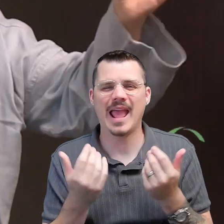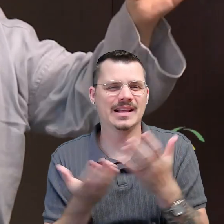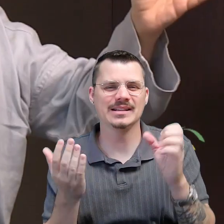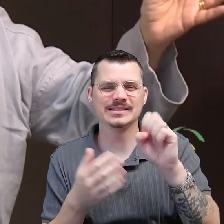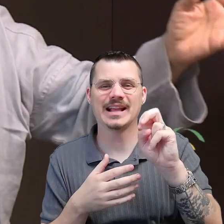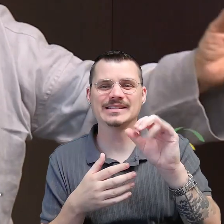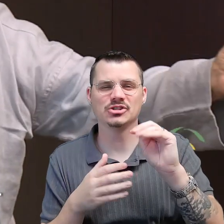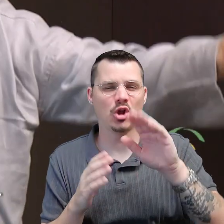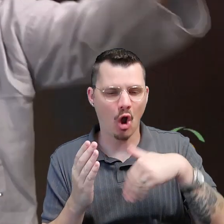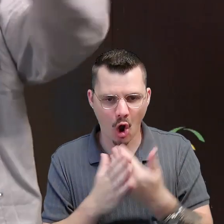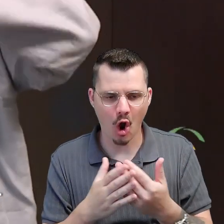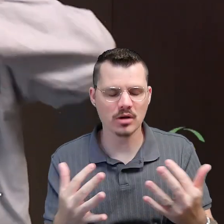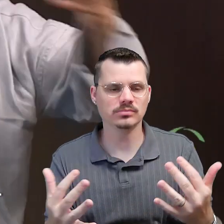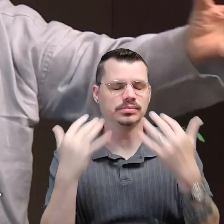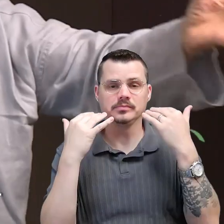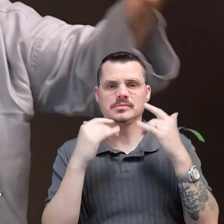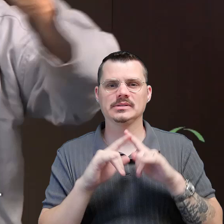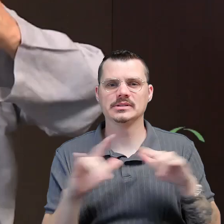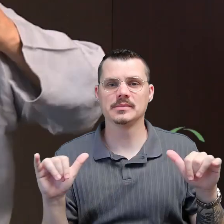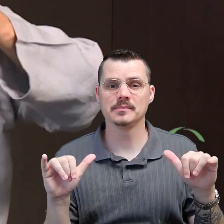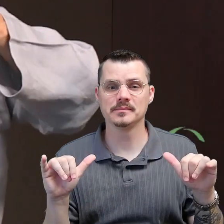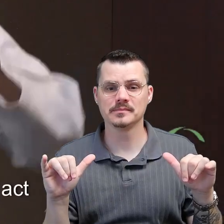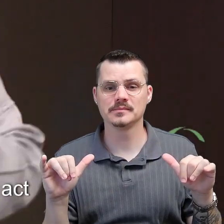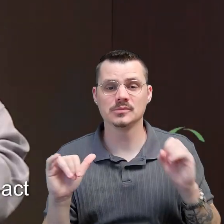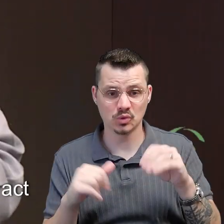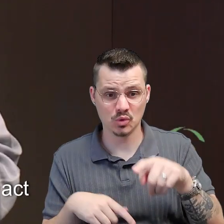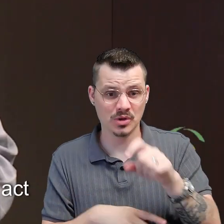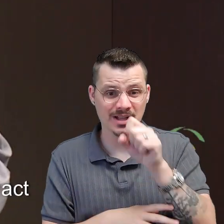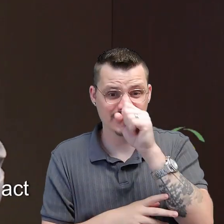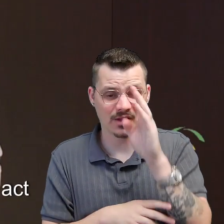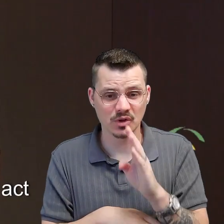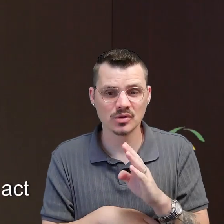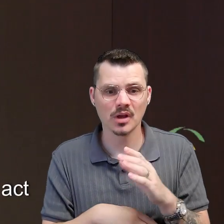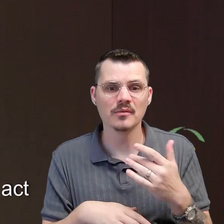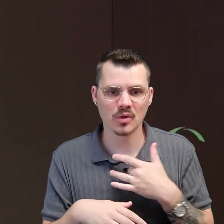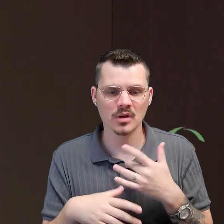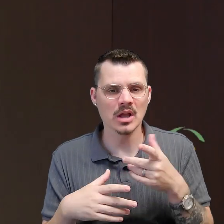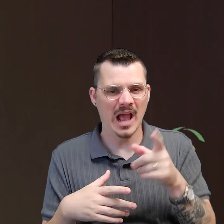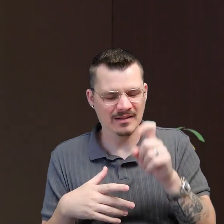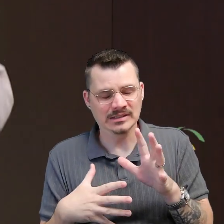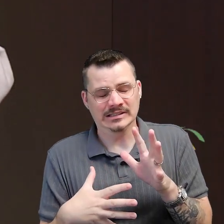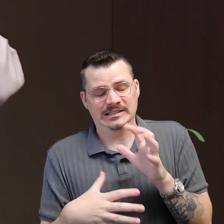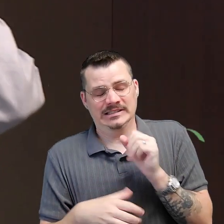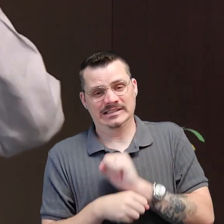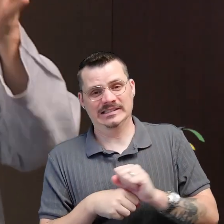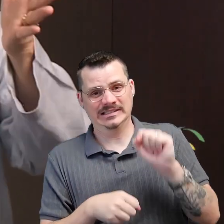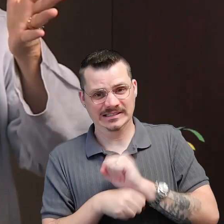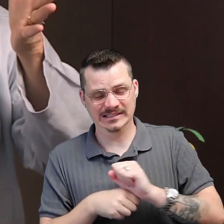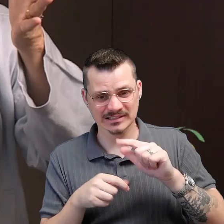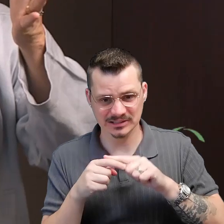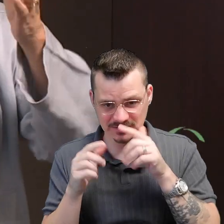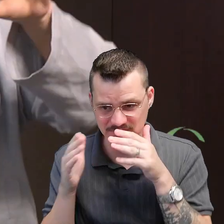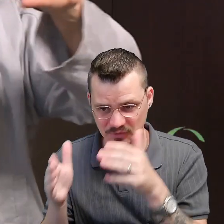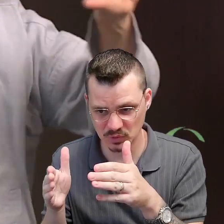other sensations, it's all coming in at the same time. So if you have schizophrenia, it's an act of will to focus on